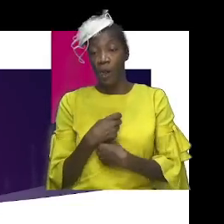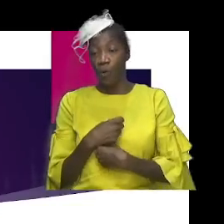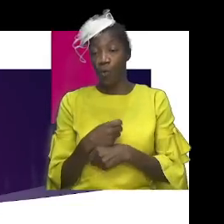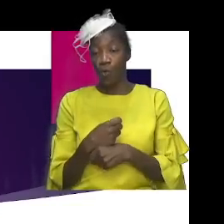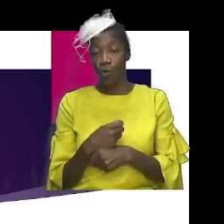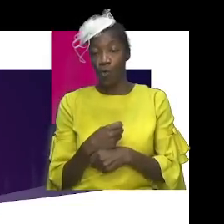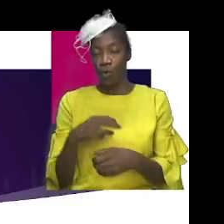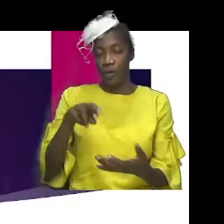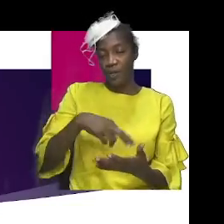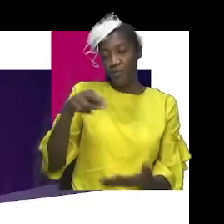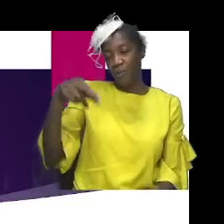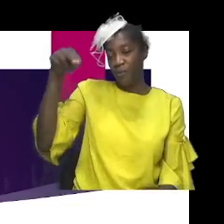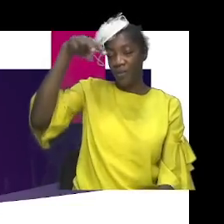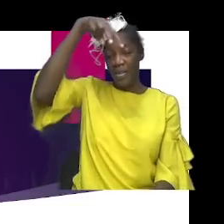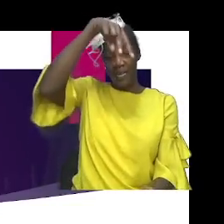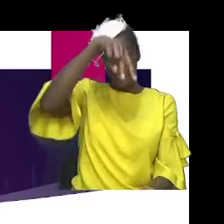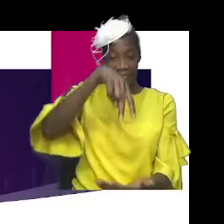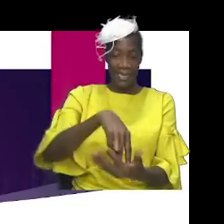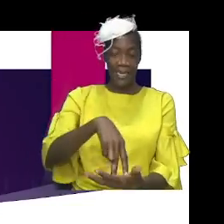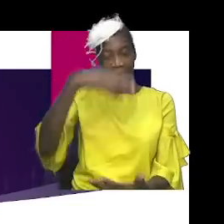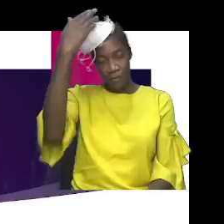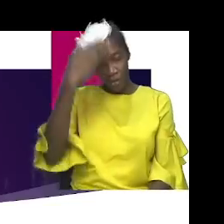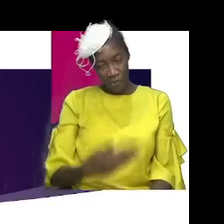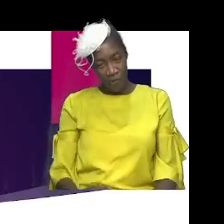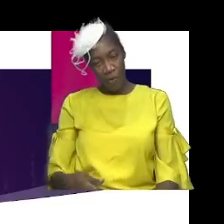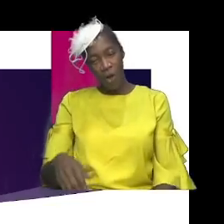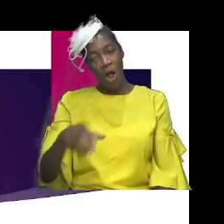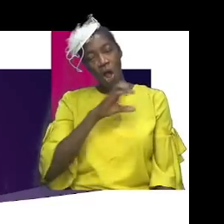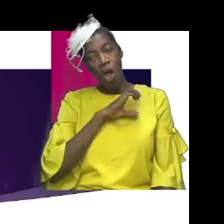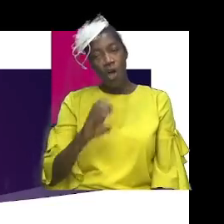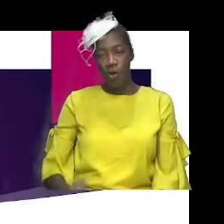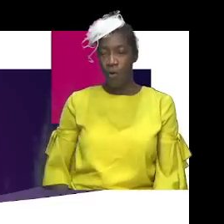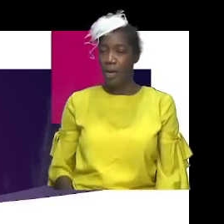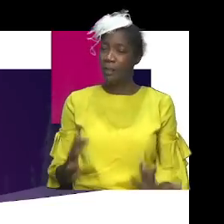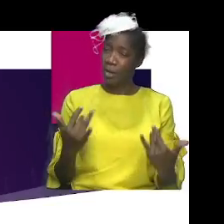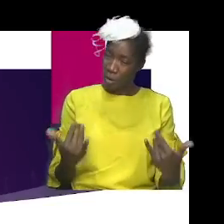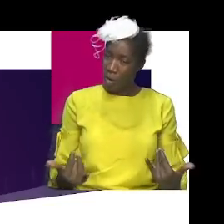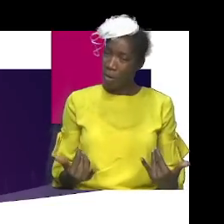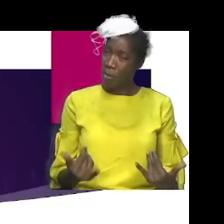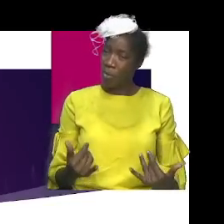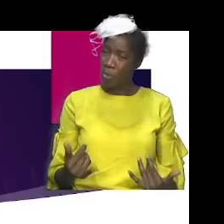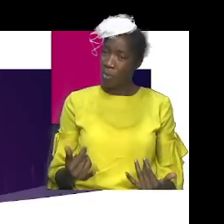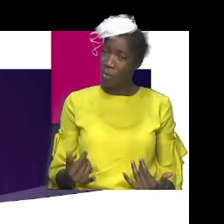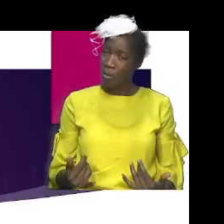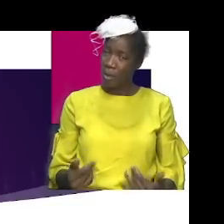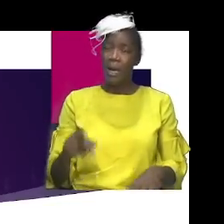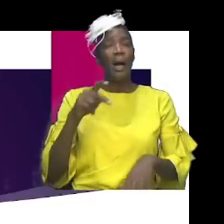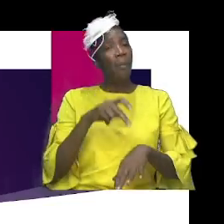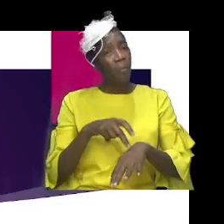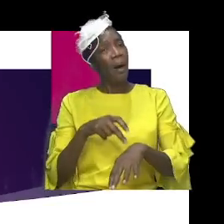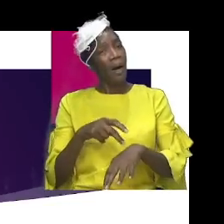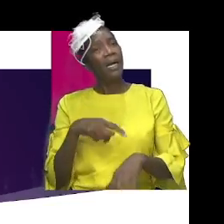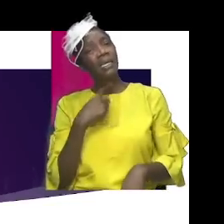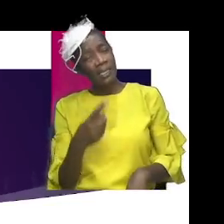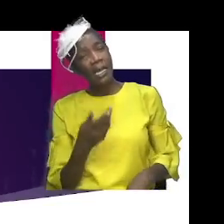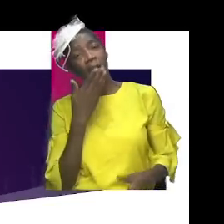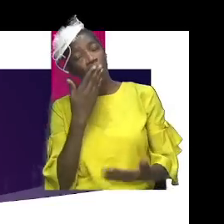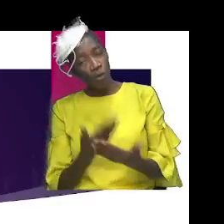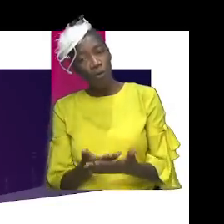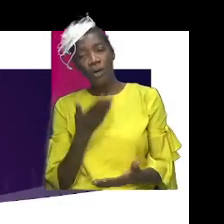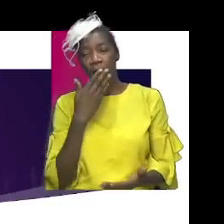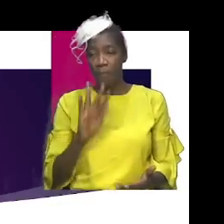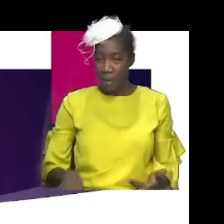and now we would have been standing in front of the judgment seat of Christ. How is it that Paul is saying good or bad? If we do bad, how will we make it in the rapture? So we